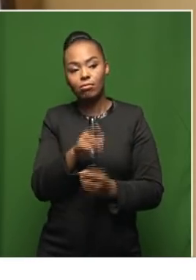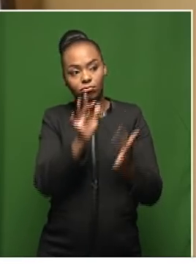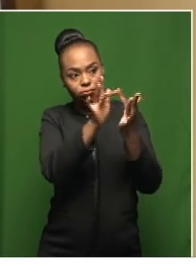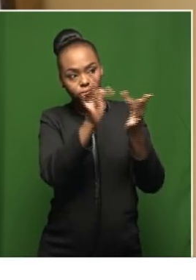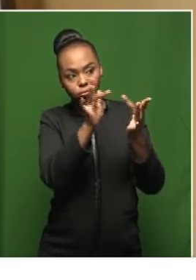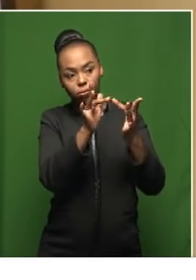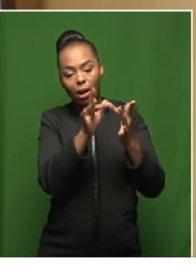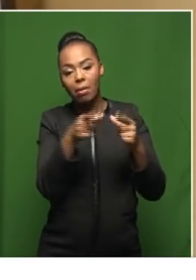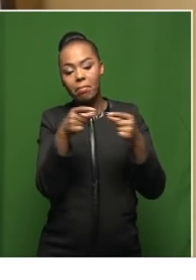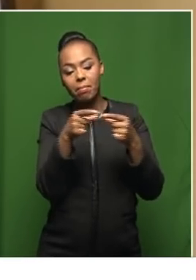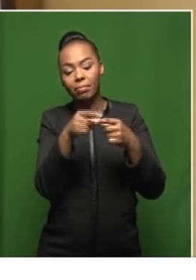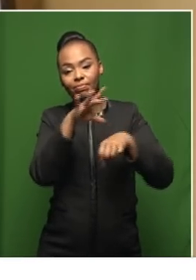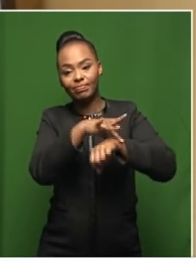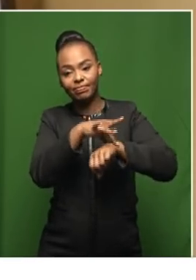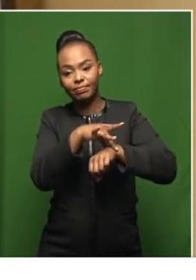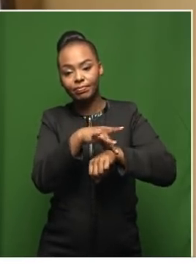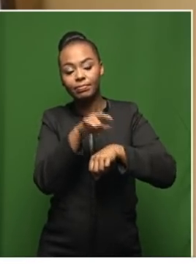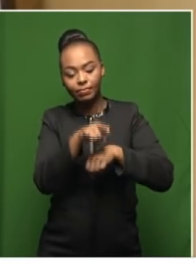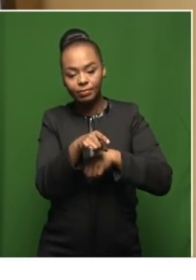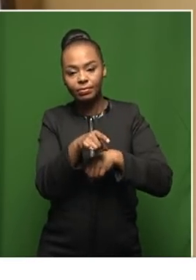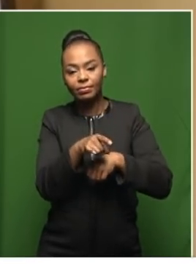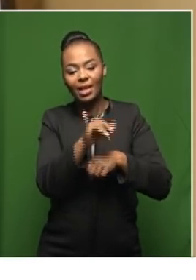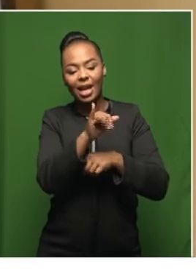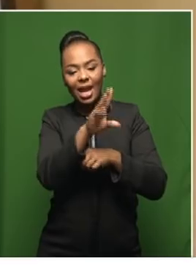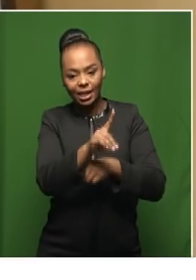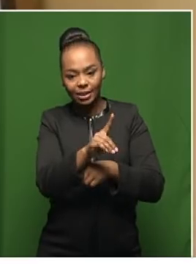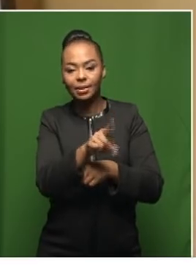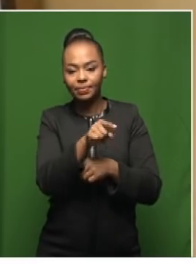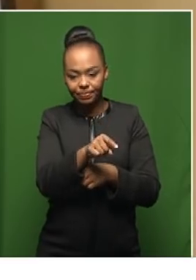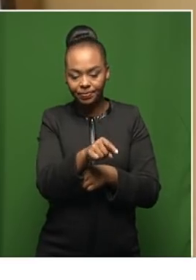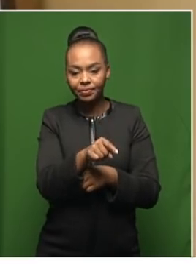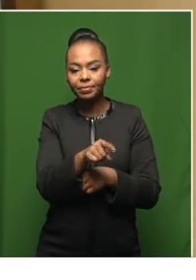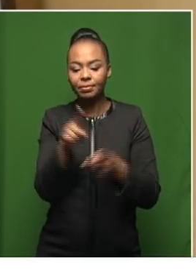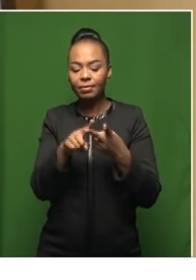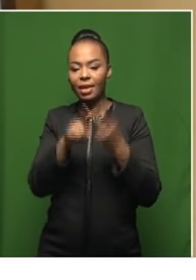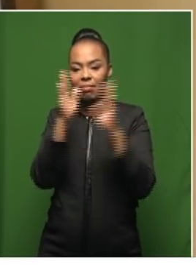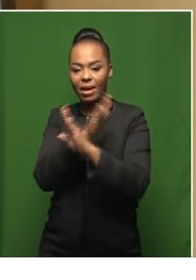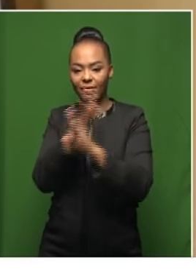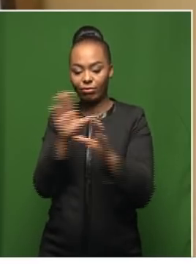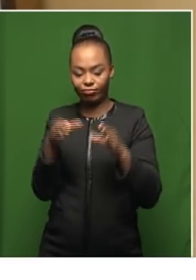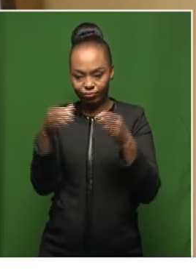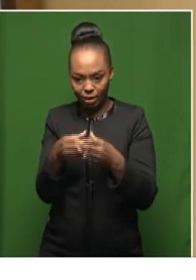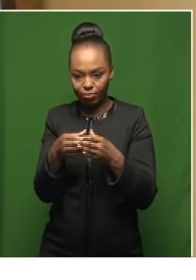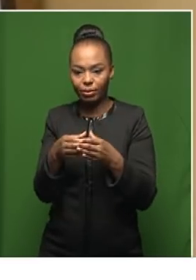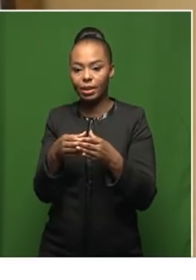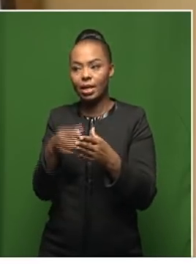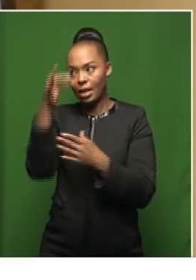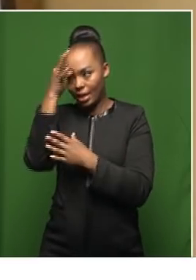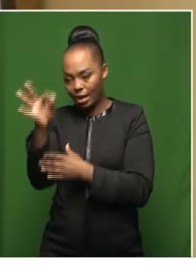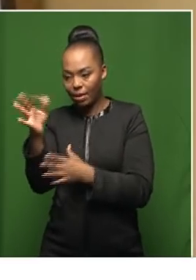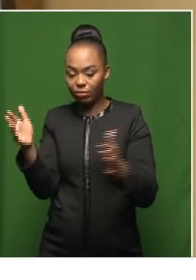medical aid as well as the private sector. So that work is going on right now. So once the